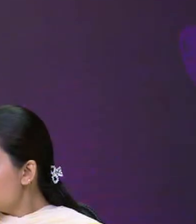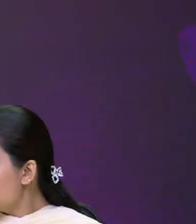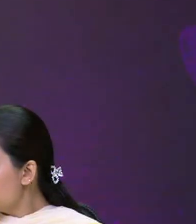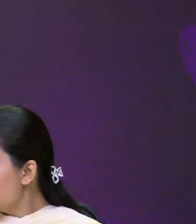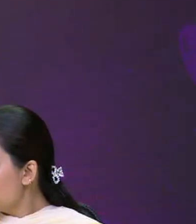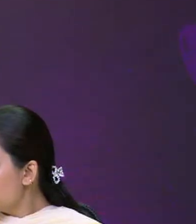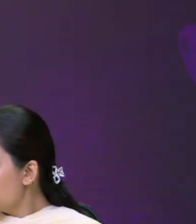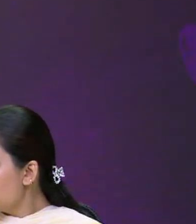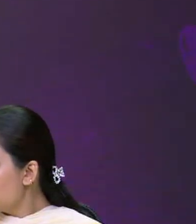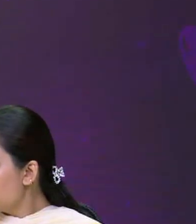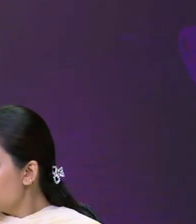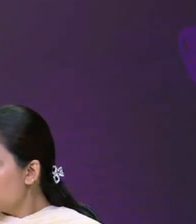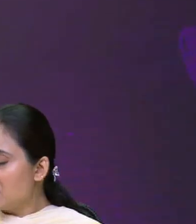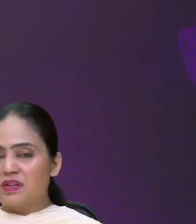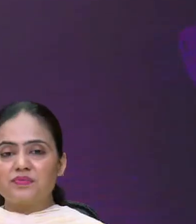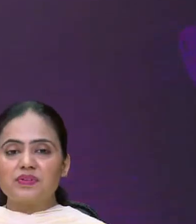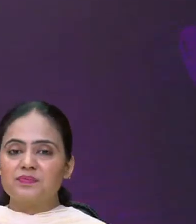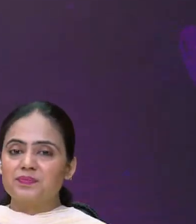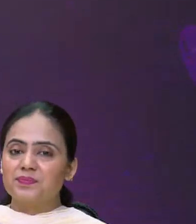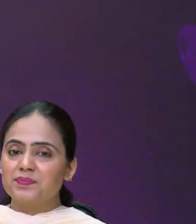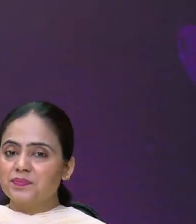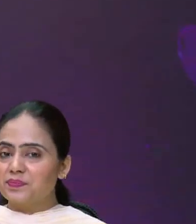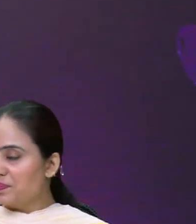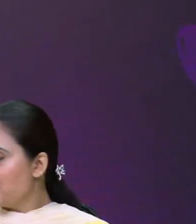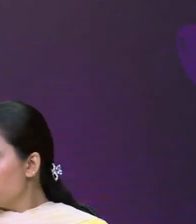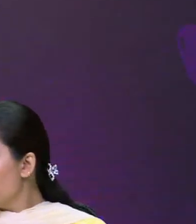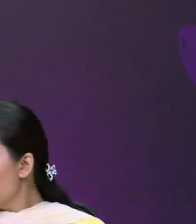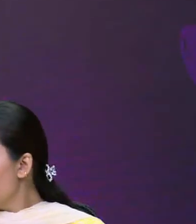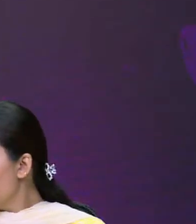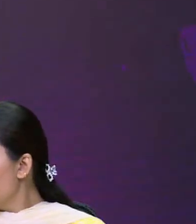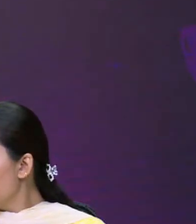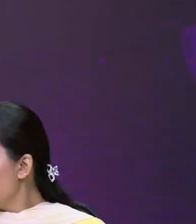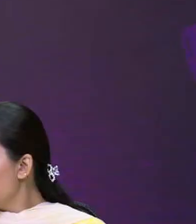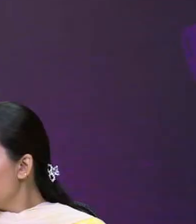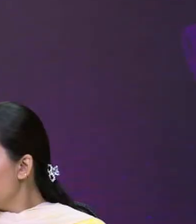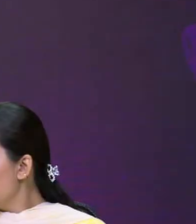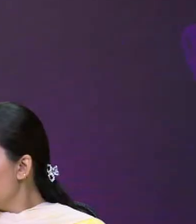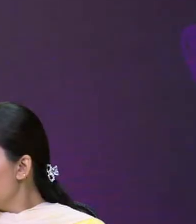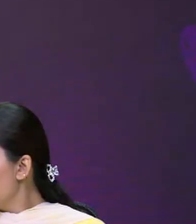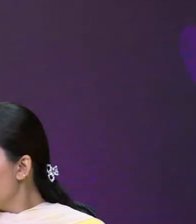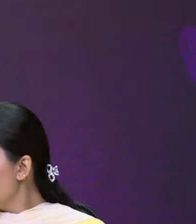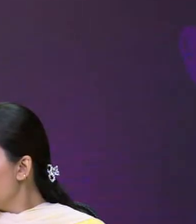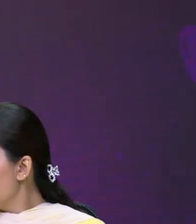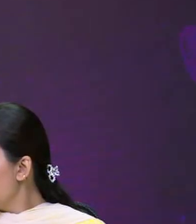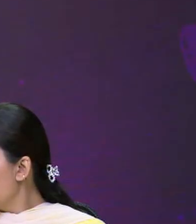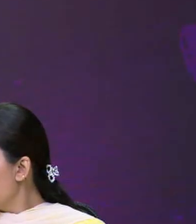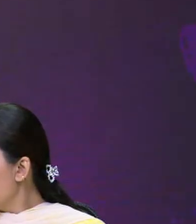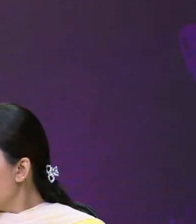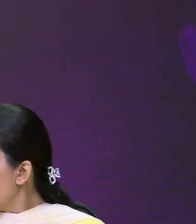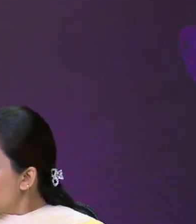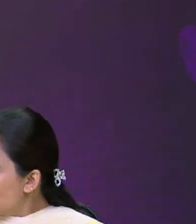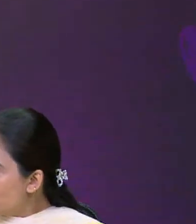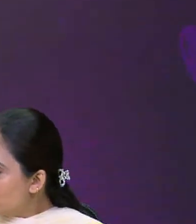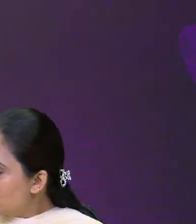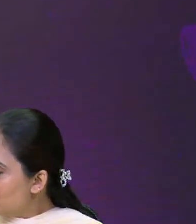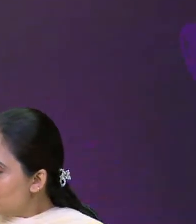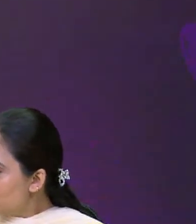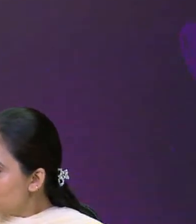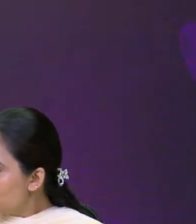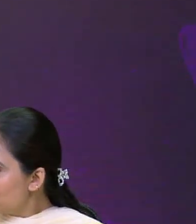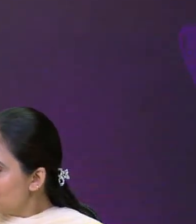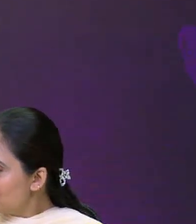Yes. fun to know these backstories. Lovely. So there's a wonderful movie called The Electric Life of Louis Wain also.